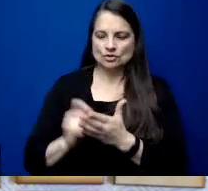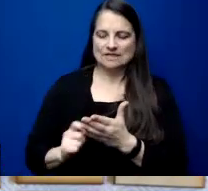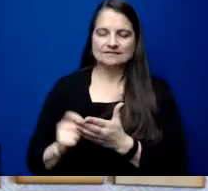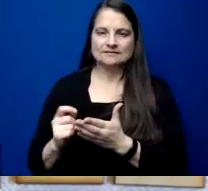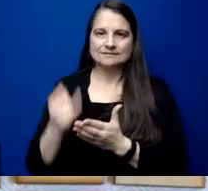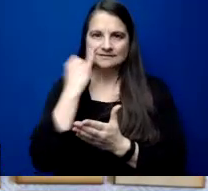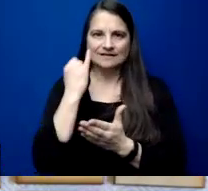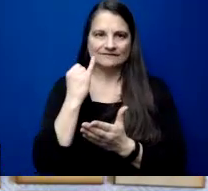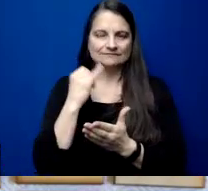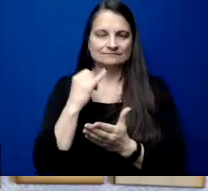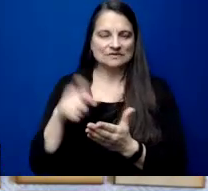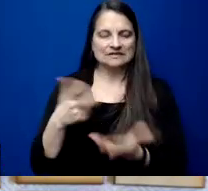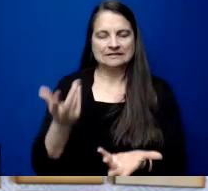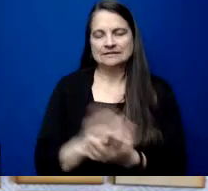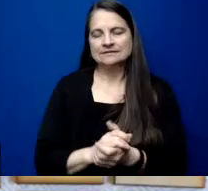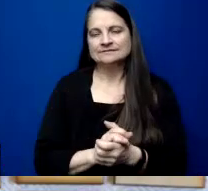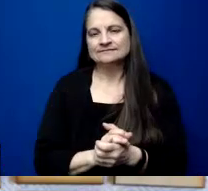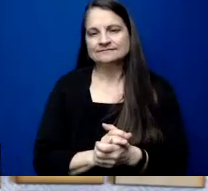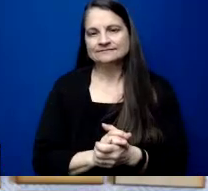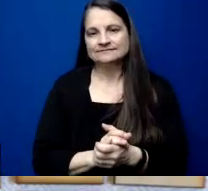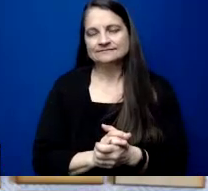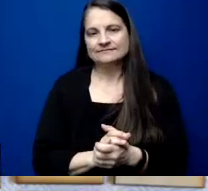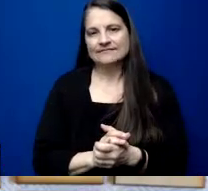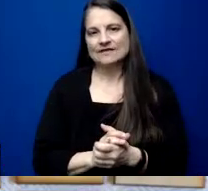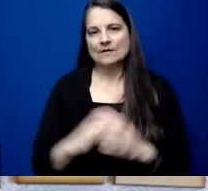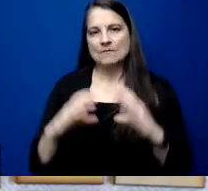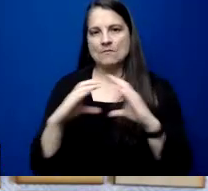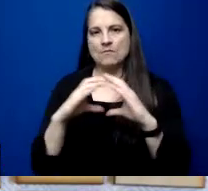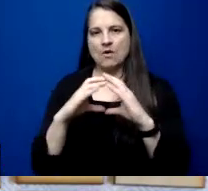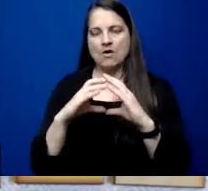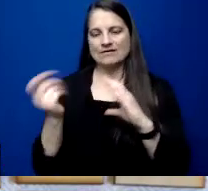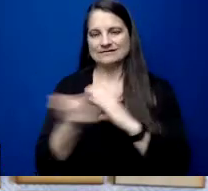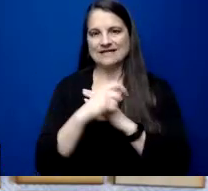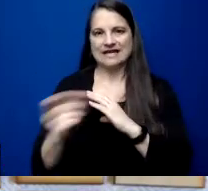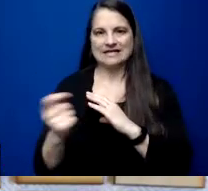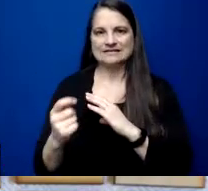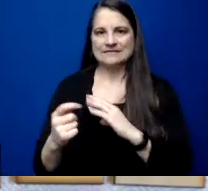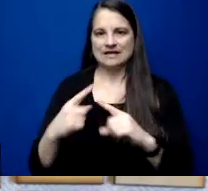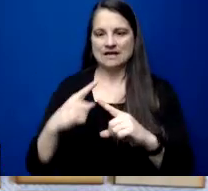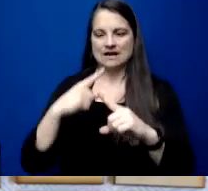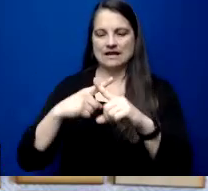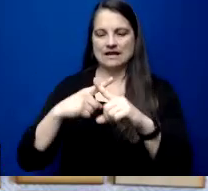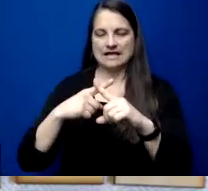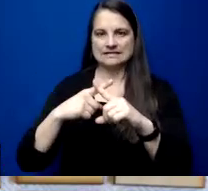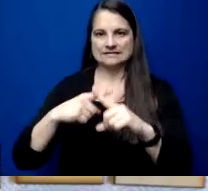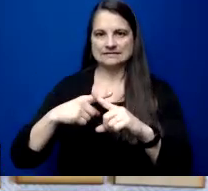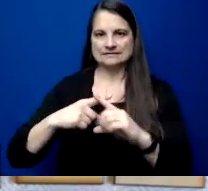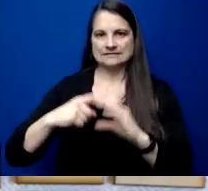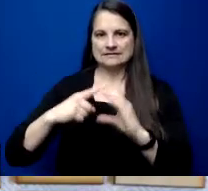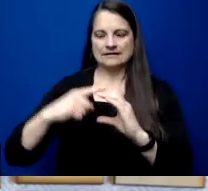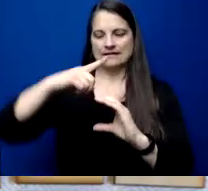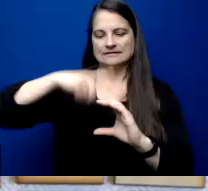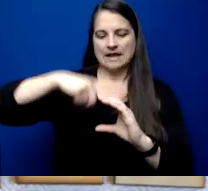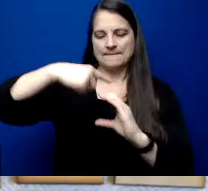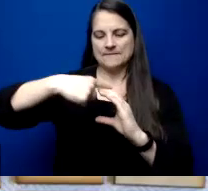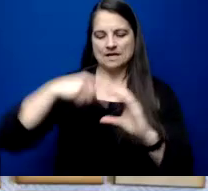down. You can use a tennis ball by cutting a little X in the top and bottom and sticking a pen through, or pencil